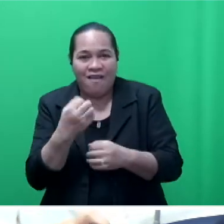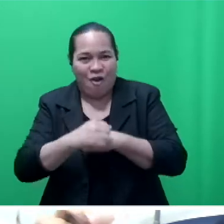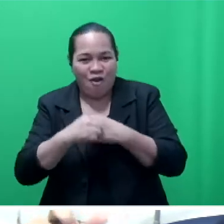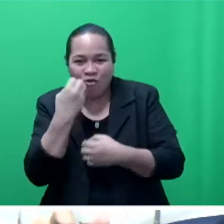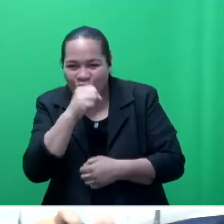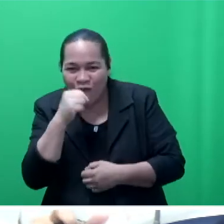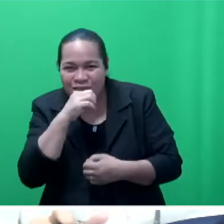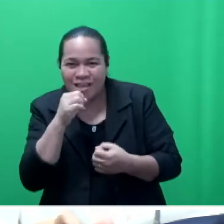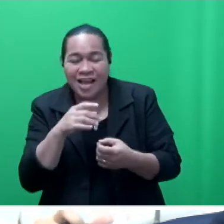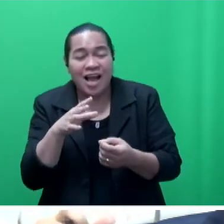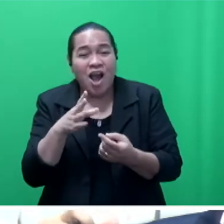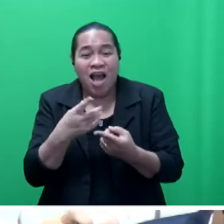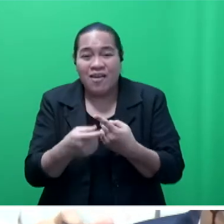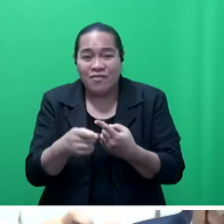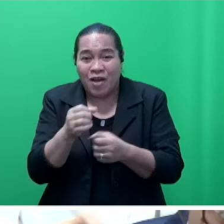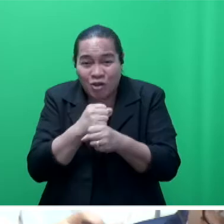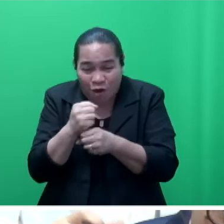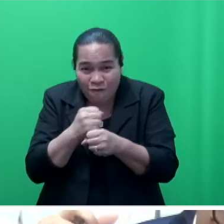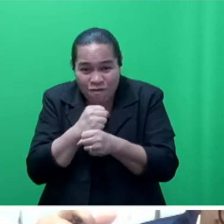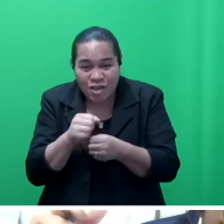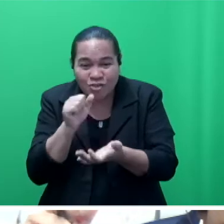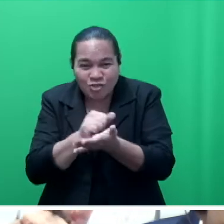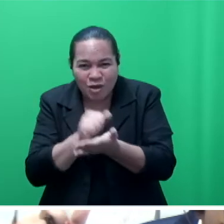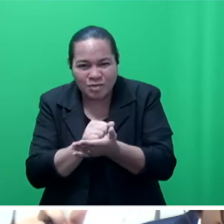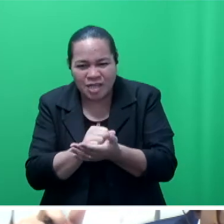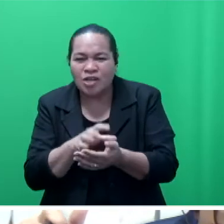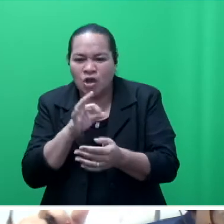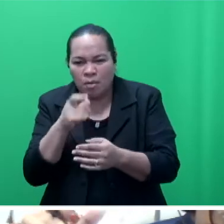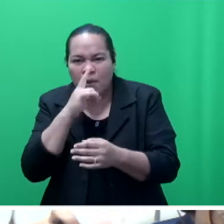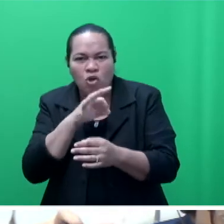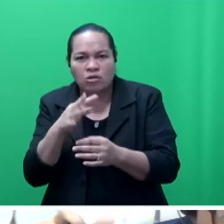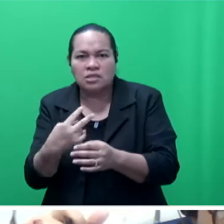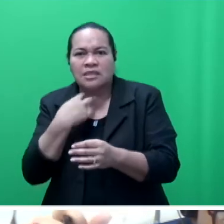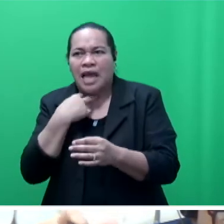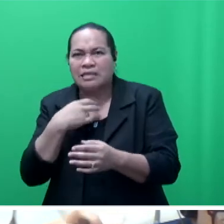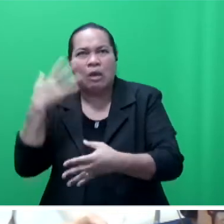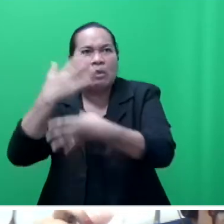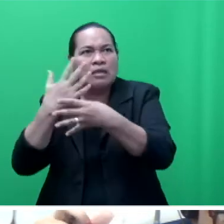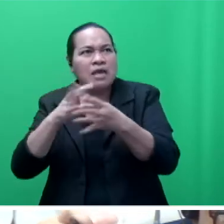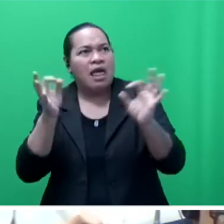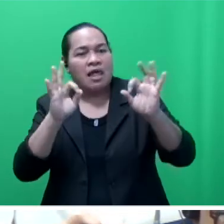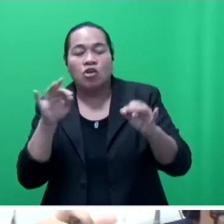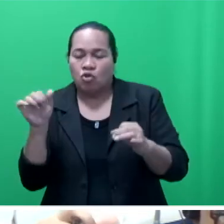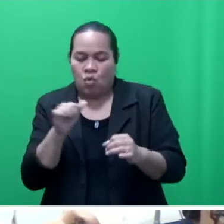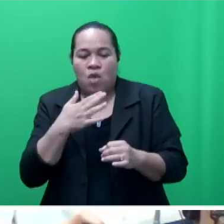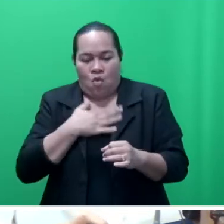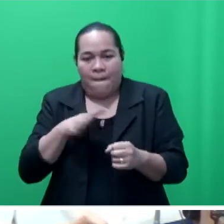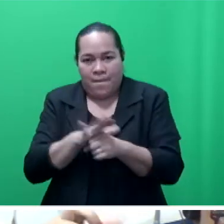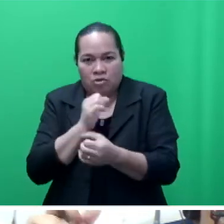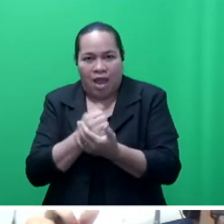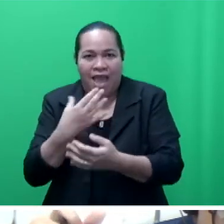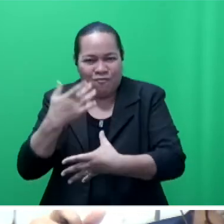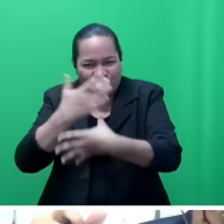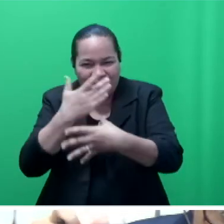of the public, for the staff, better working environment, not being stuck in cubicles, no windows, no ventilation. That's what we're doing. So as part